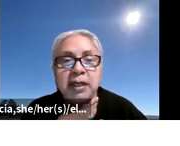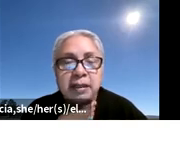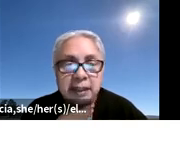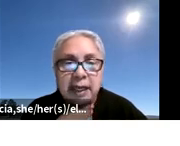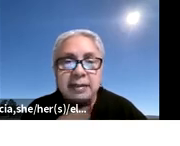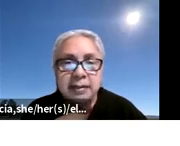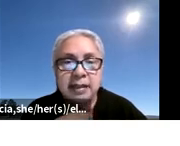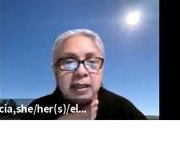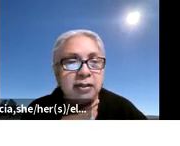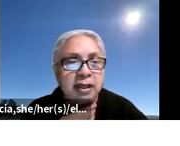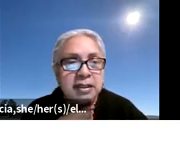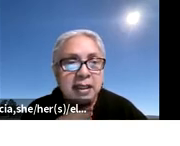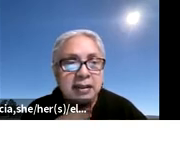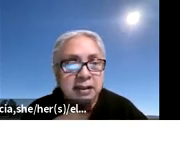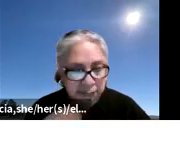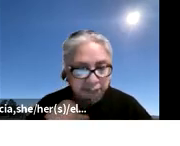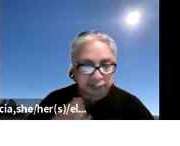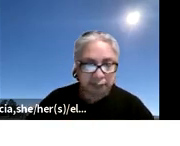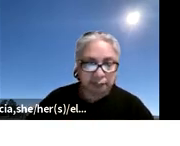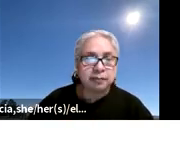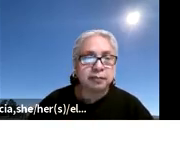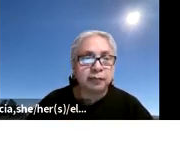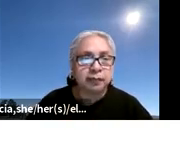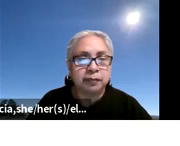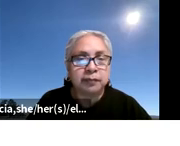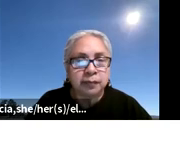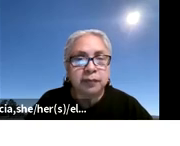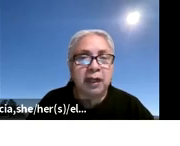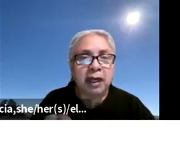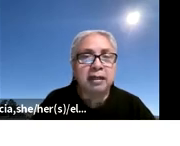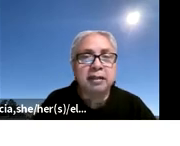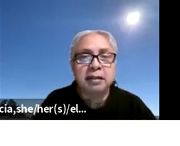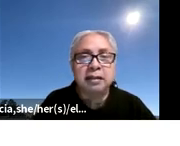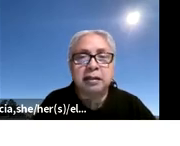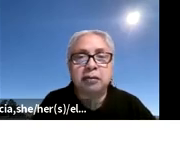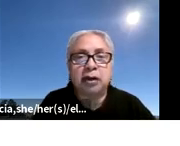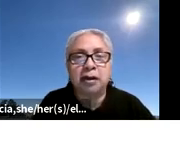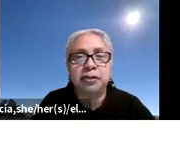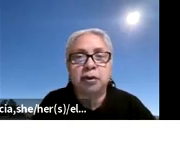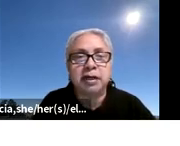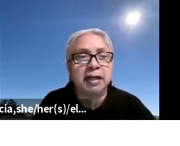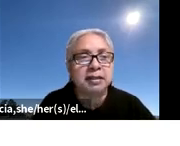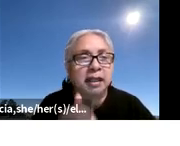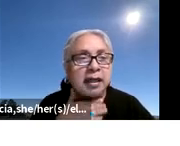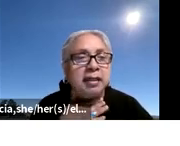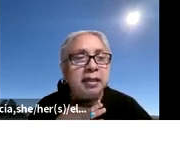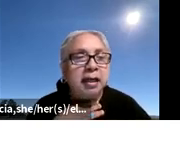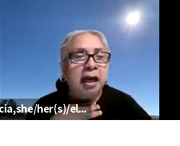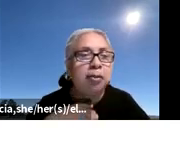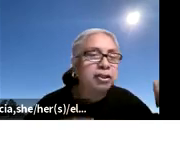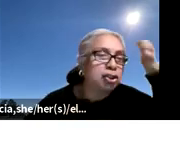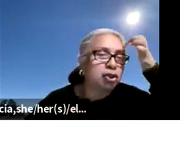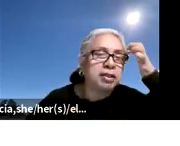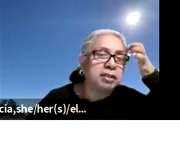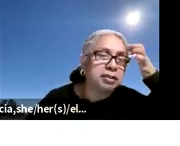choice. Yes, thank you, Hansel. Mm-hmm. And we're on to our next slide.